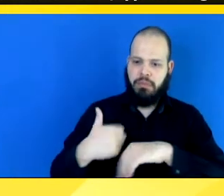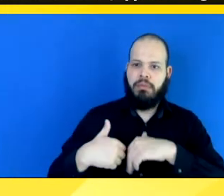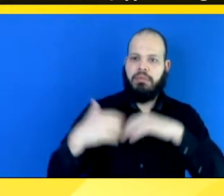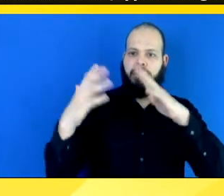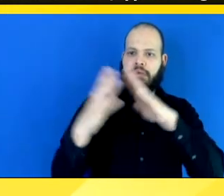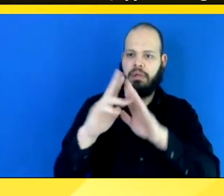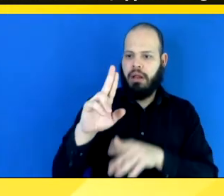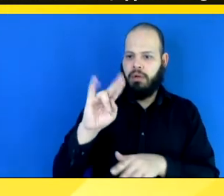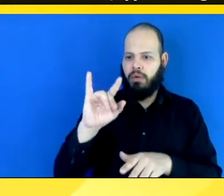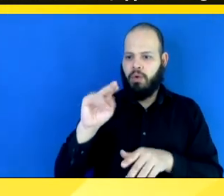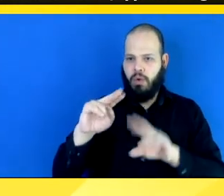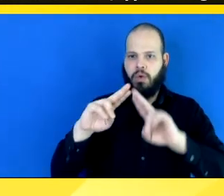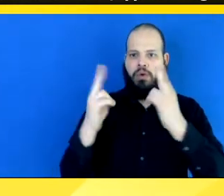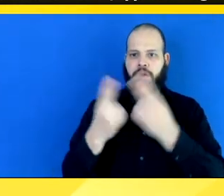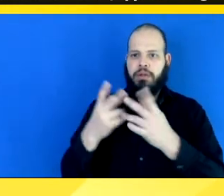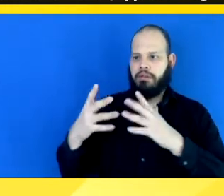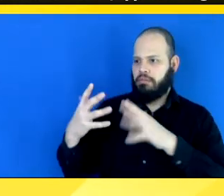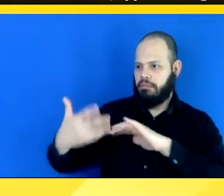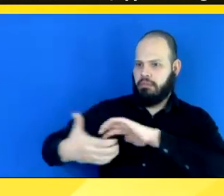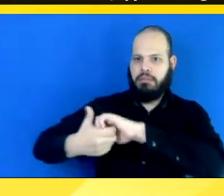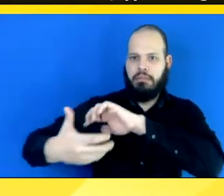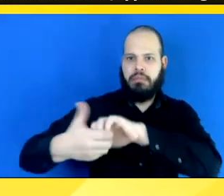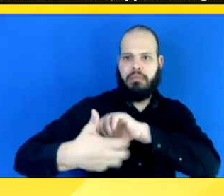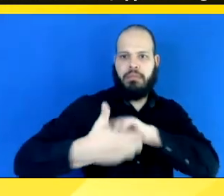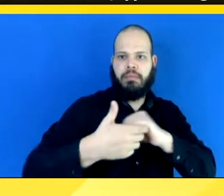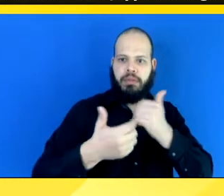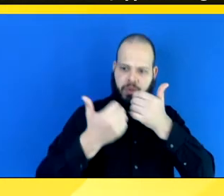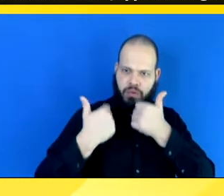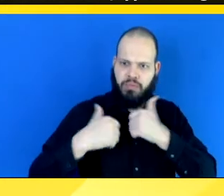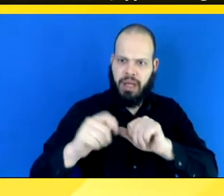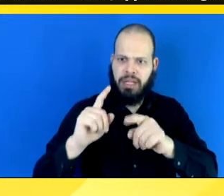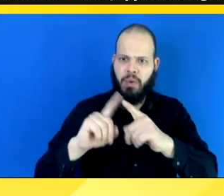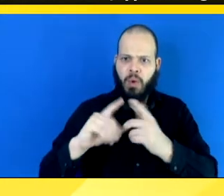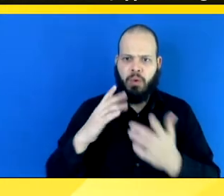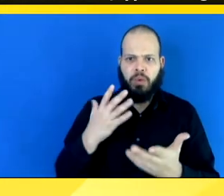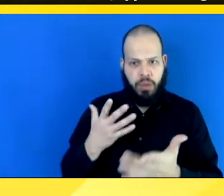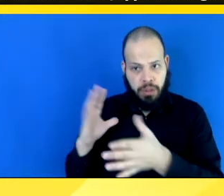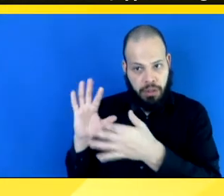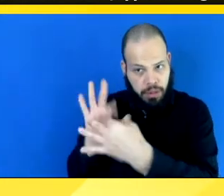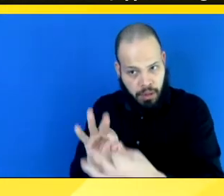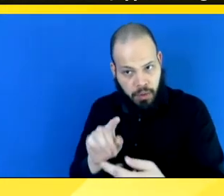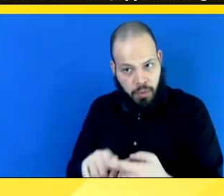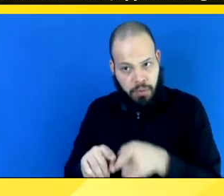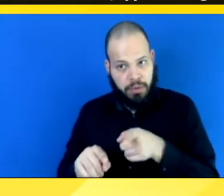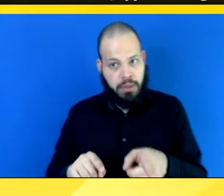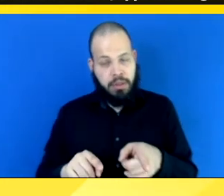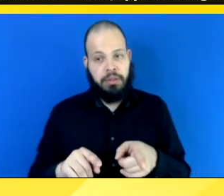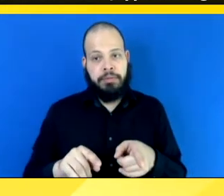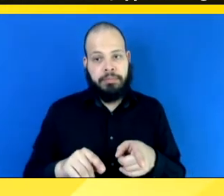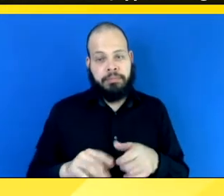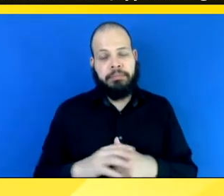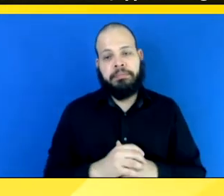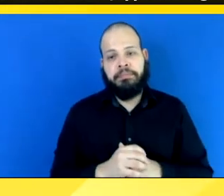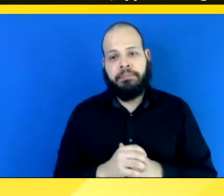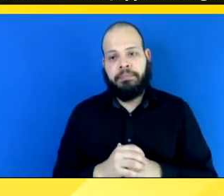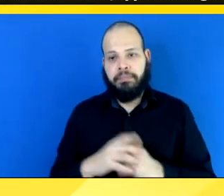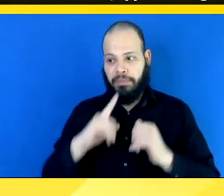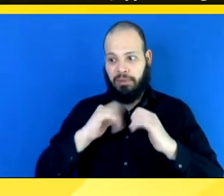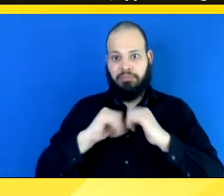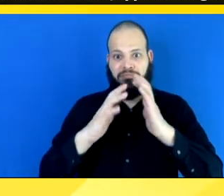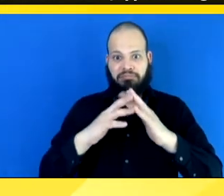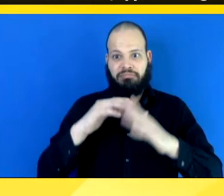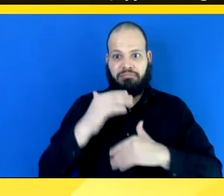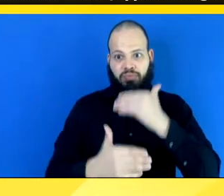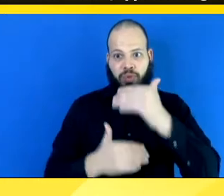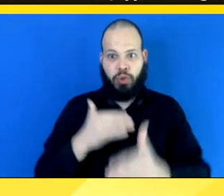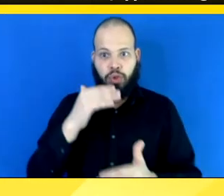in the Amazon, in the United States, to unionize. And 6,000 of you